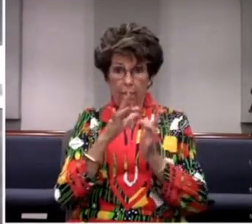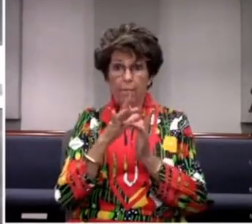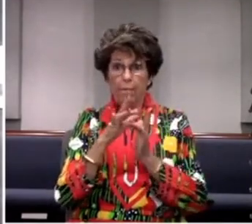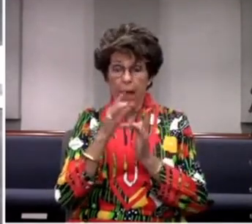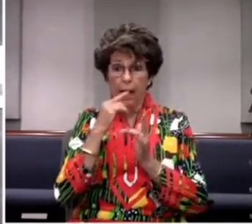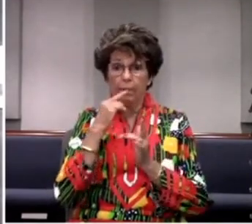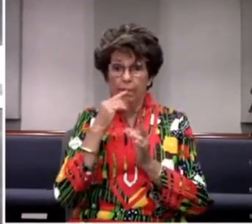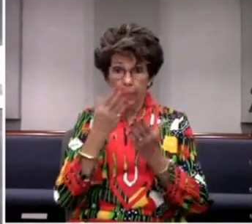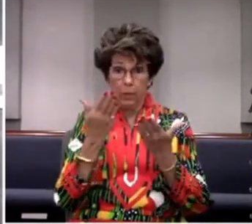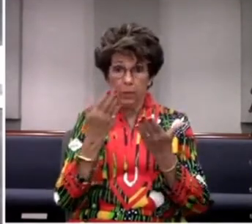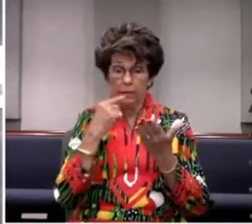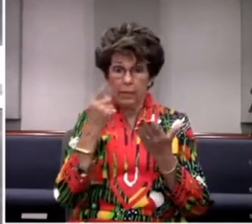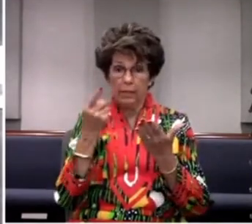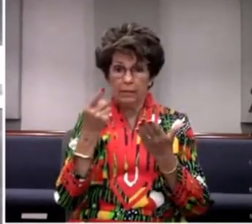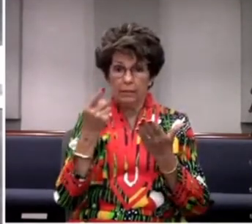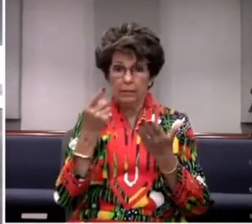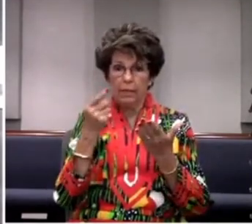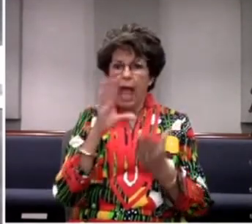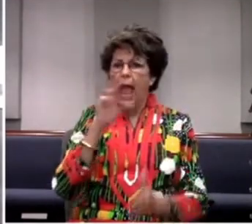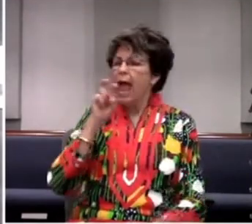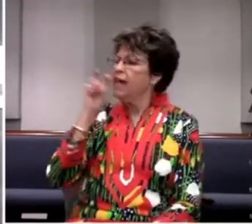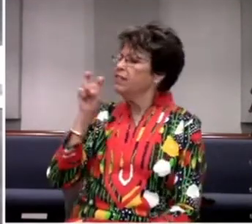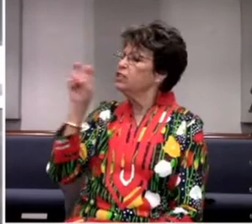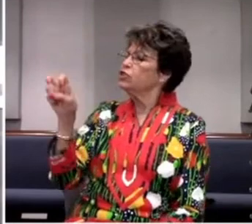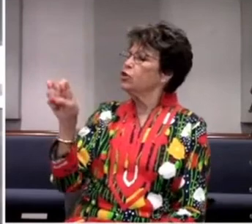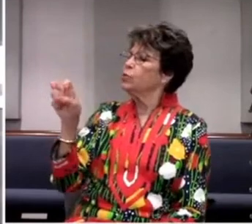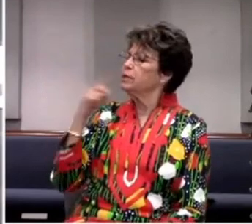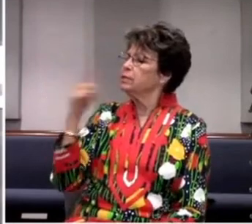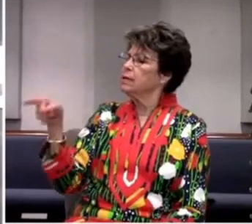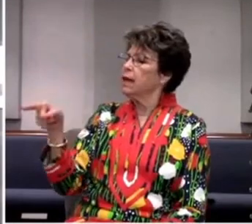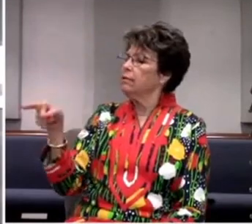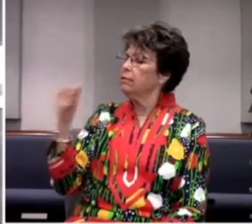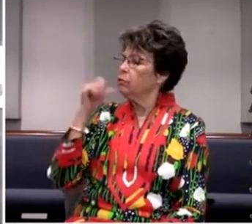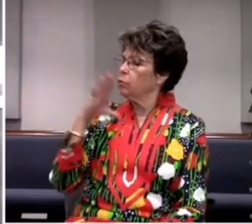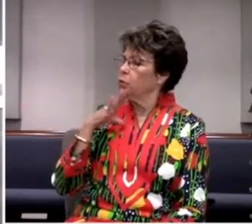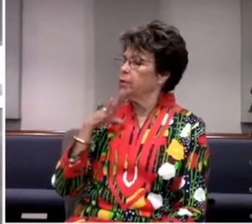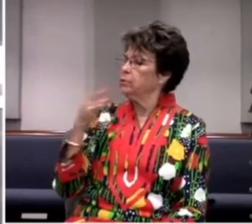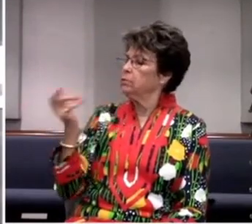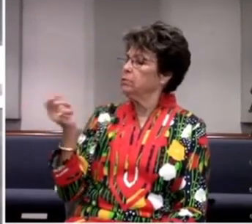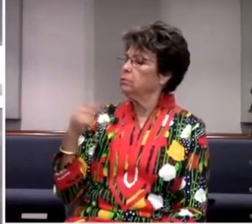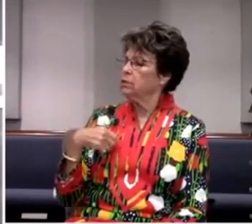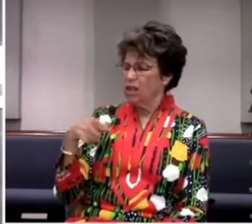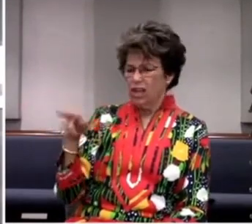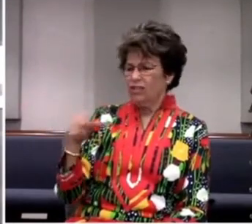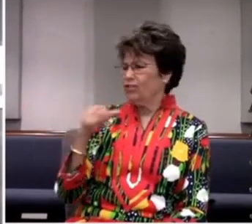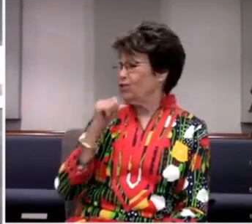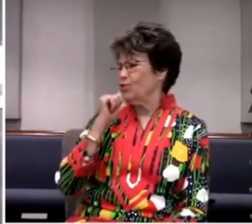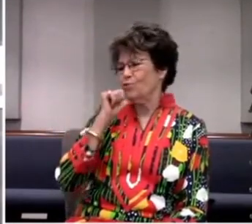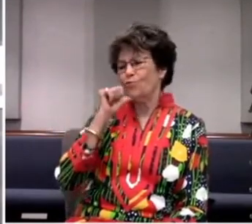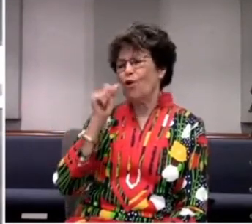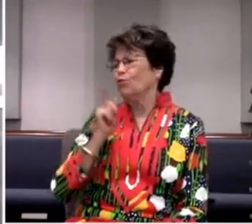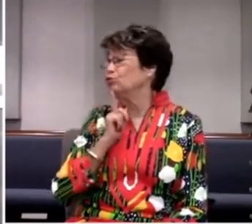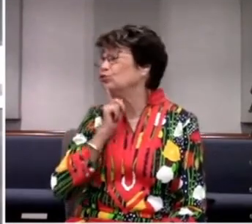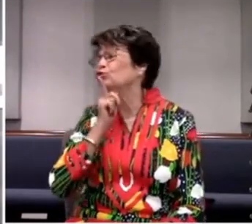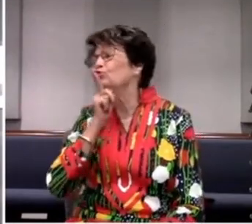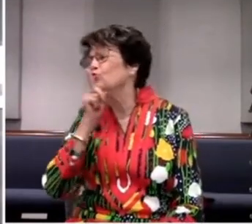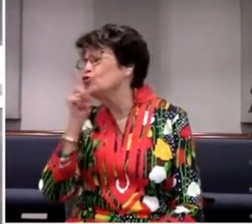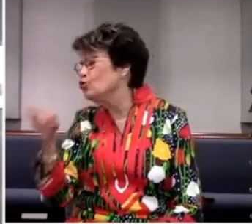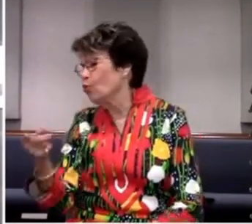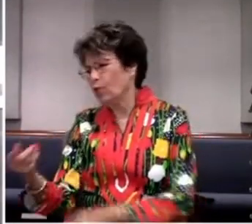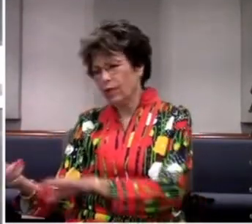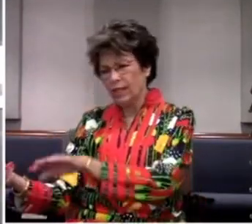And the serpent said unto the woman, he knew what God said, ye shall not surely